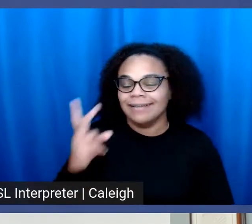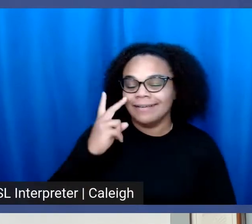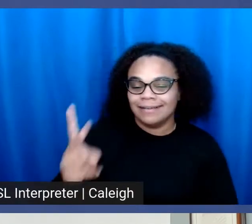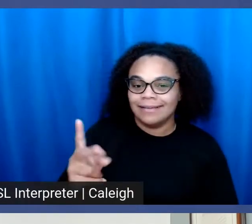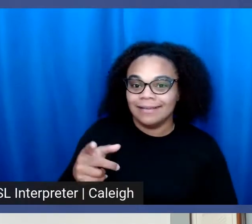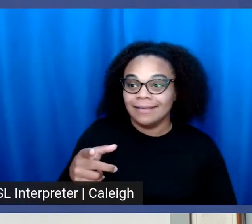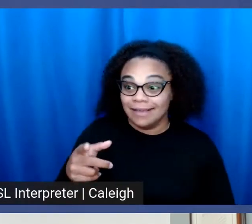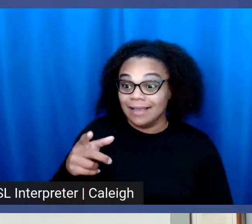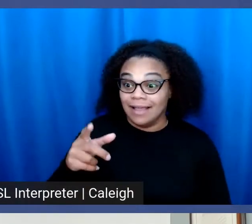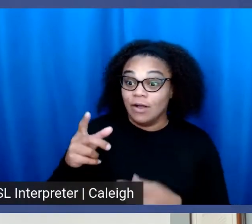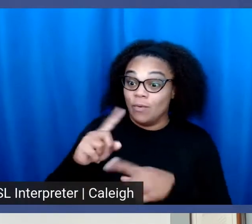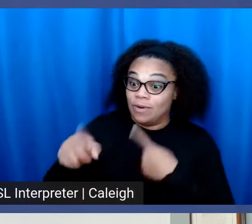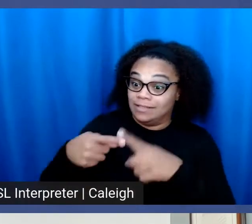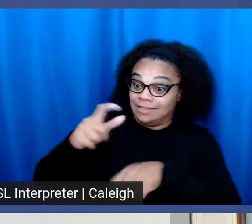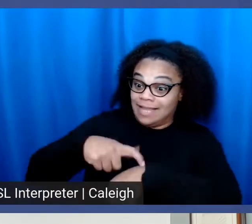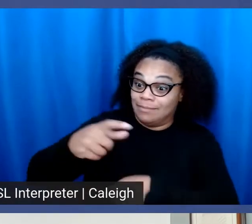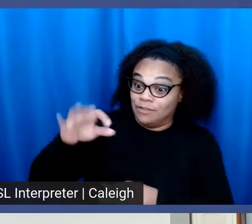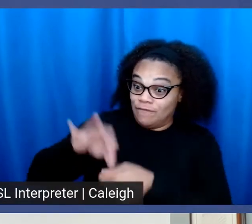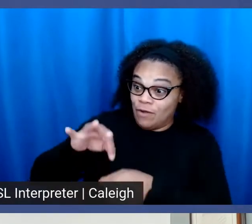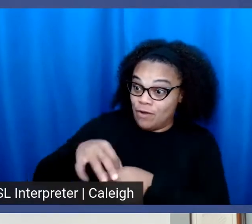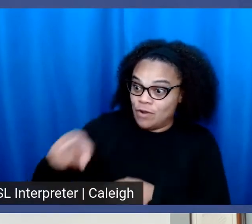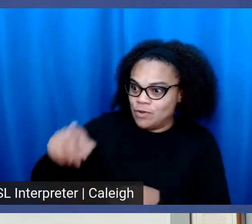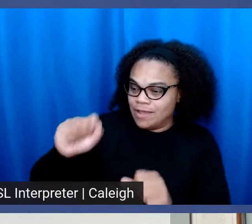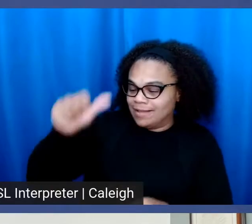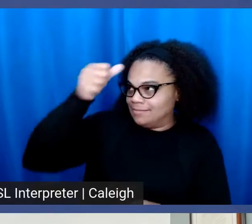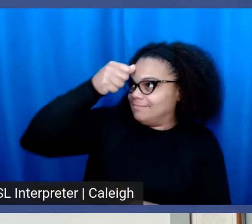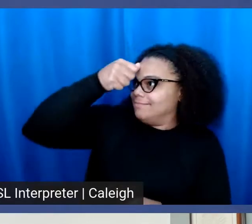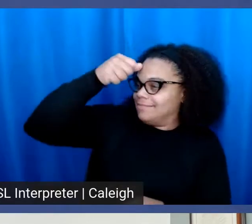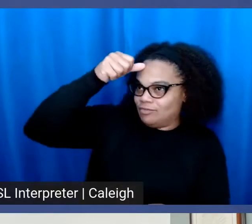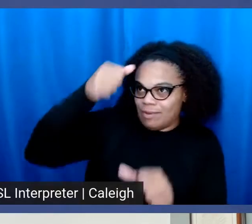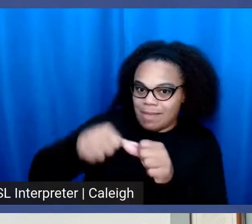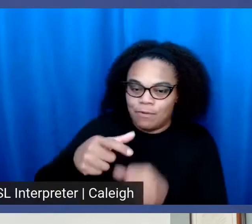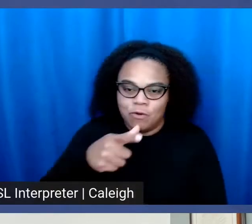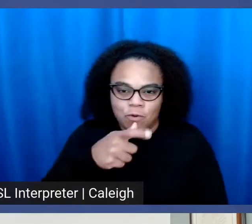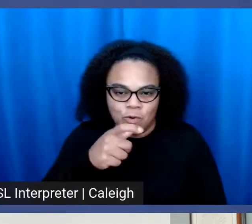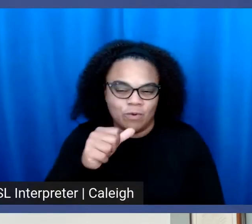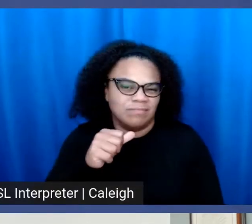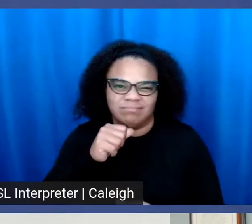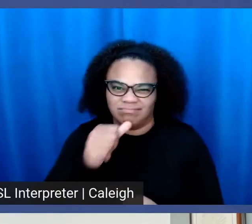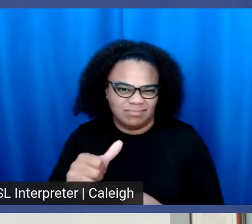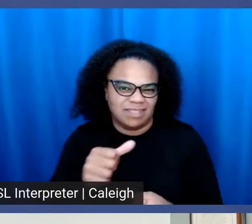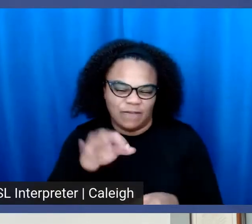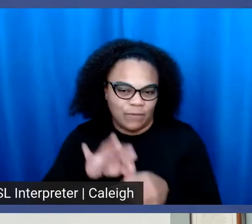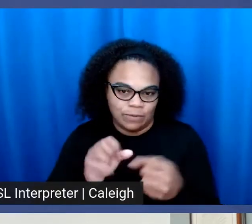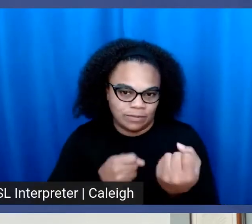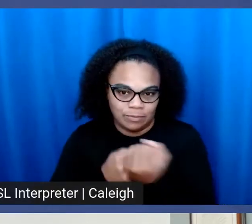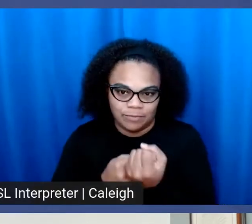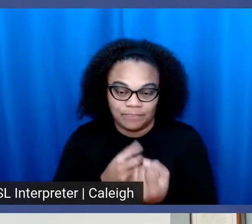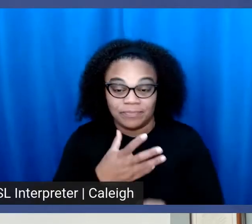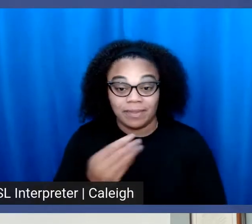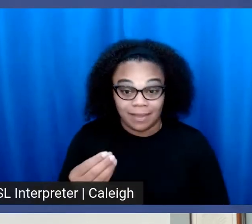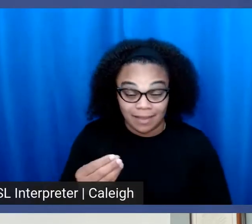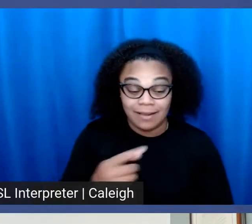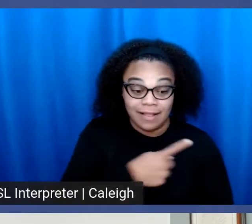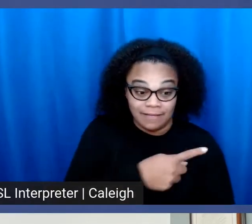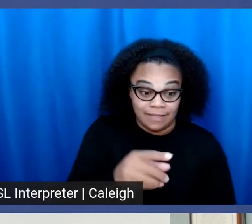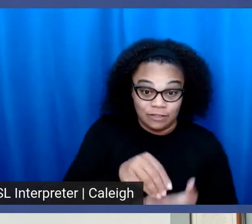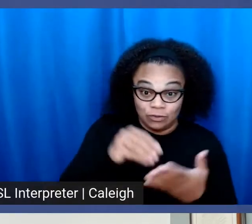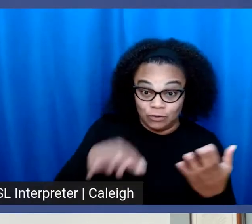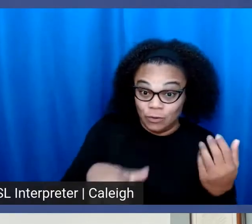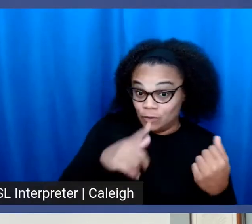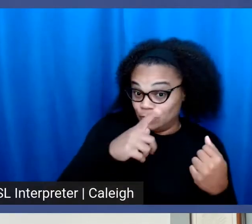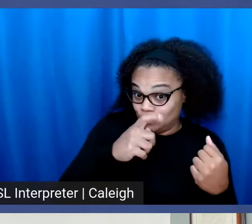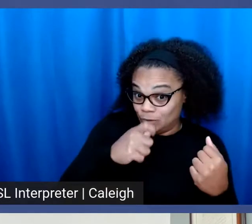any longer. And we also consistently reminded the board that these students who are speaking in front of you today are